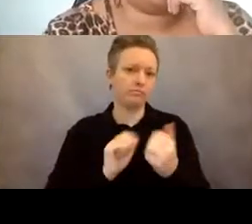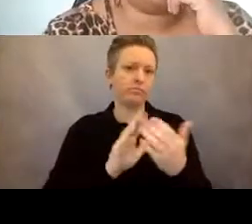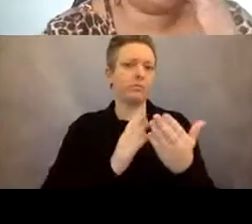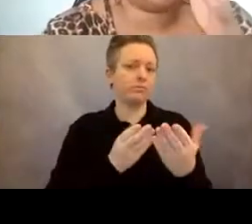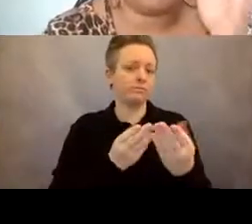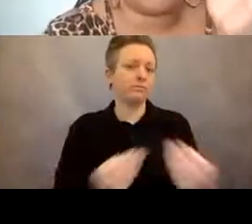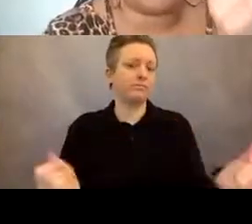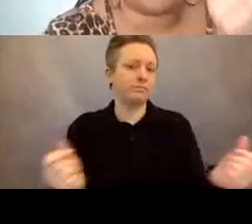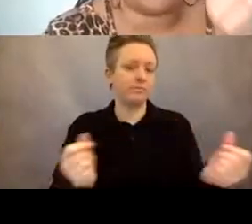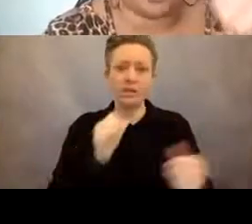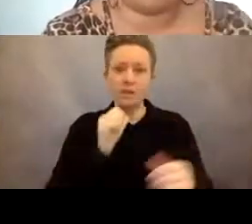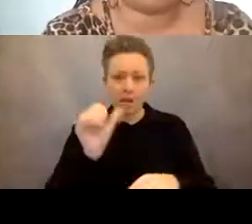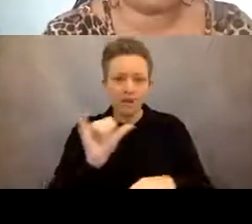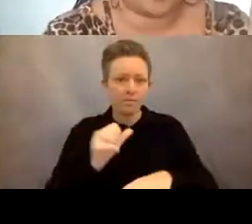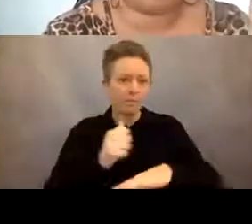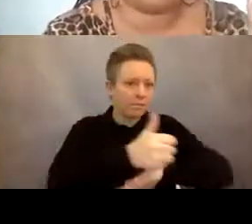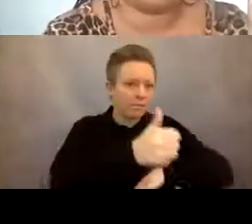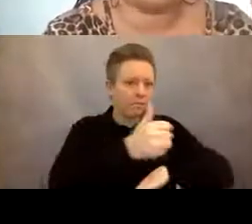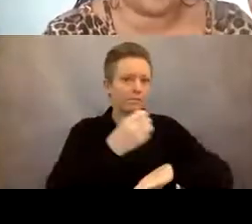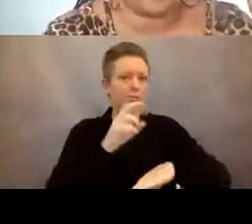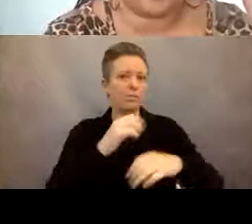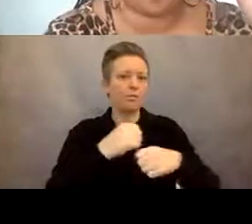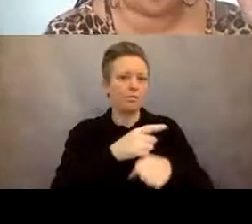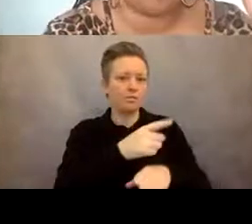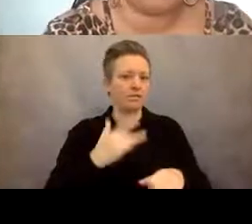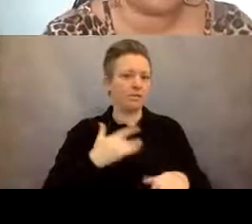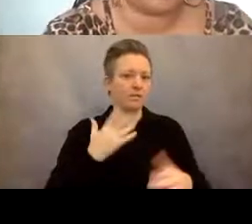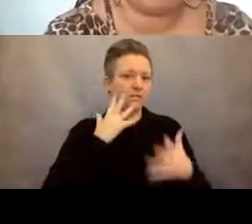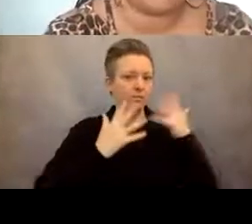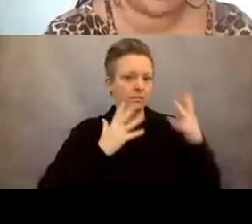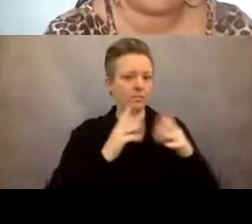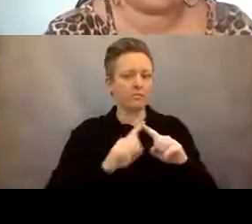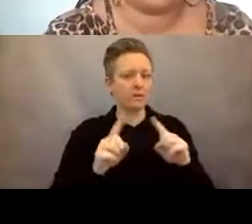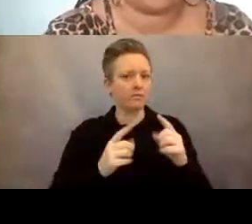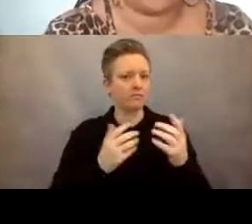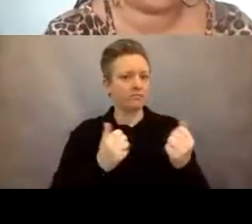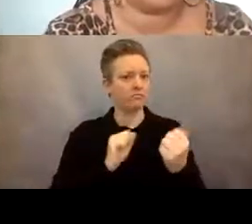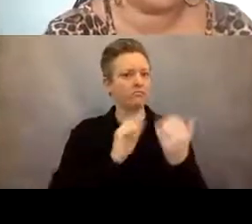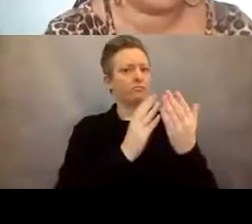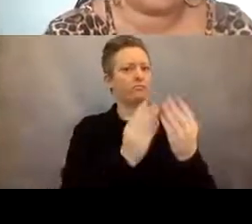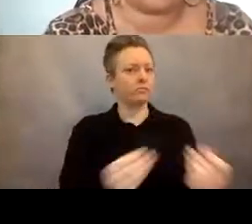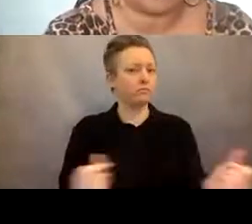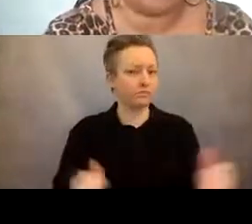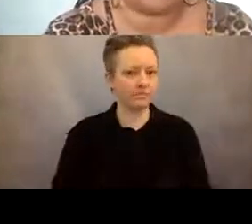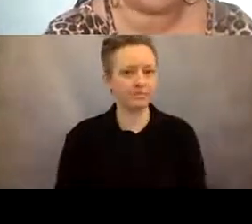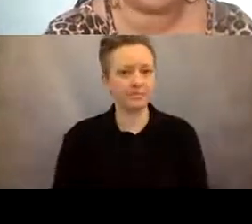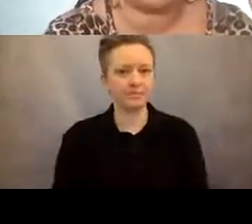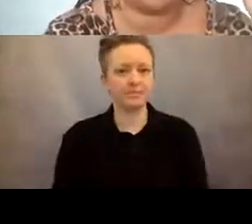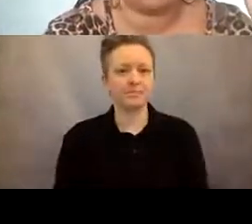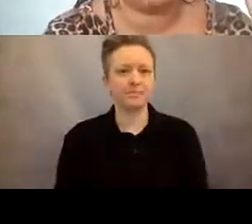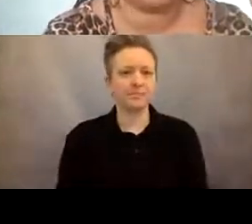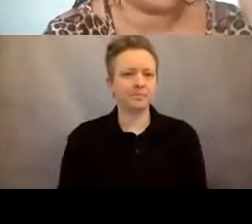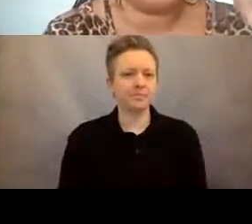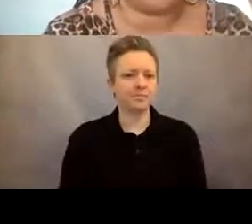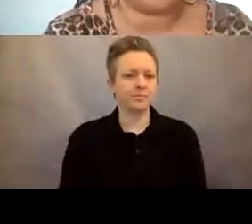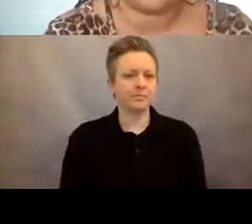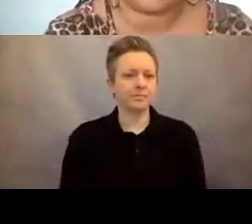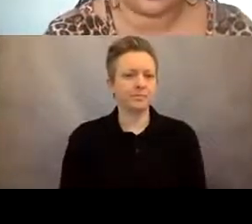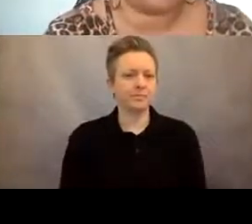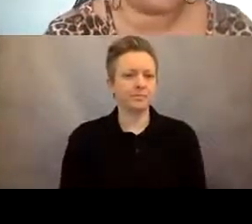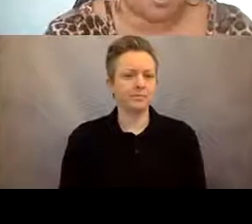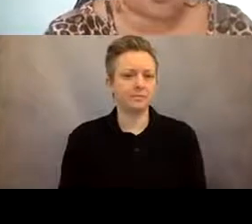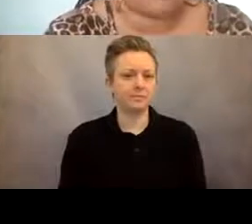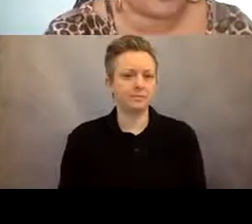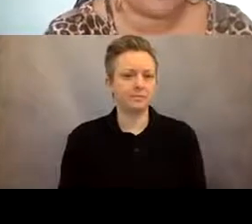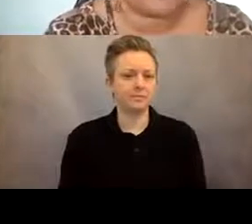And then next question, how are survivors further or re-traumatized when receiving services for DV or